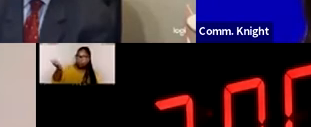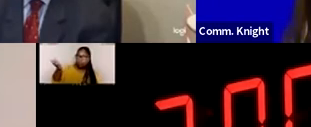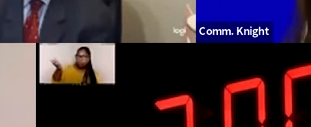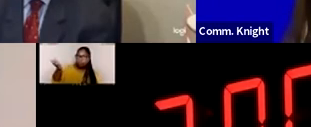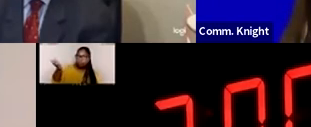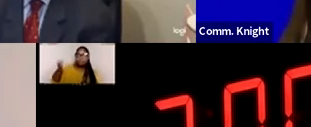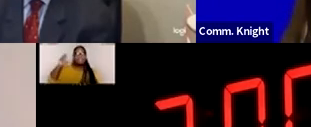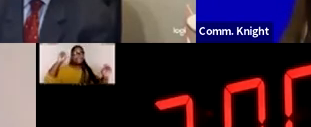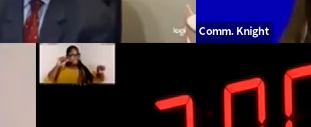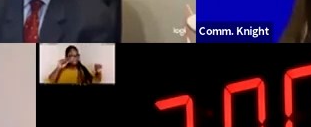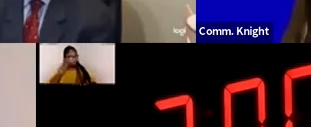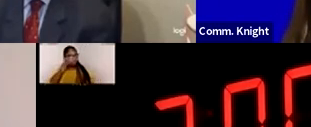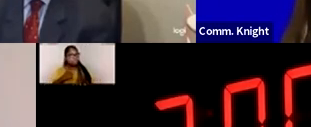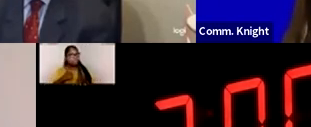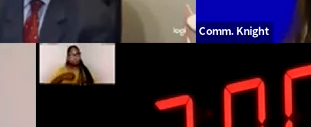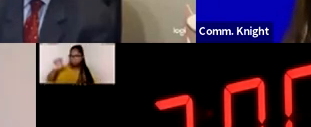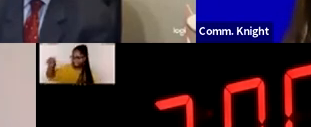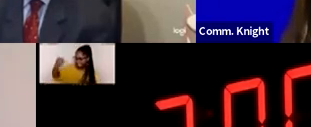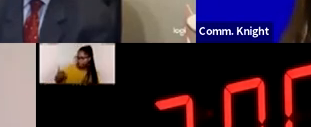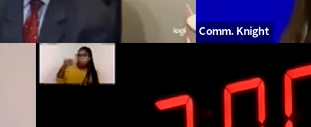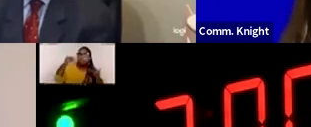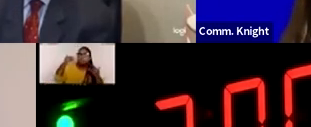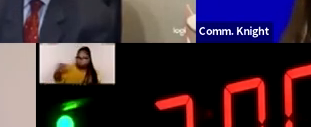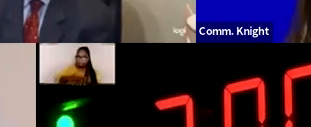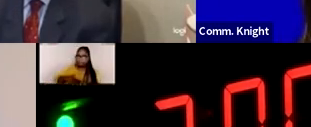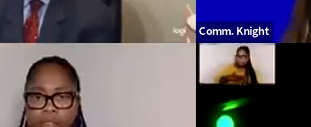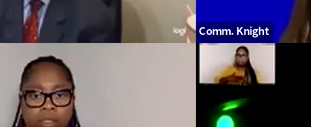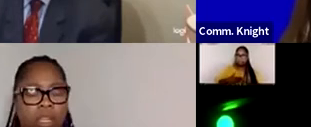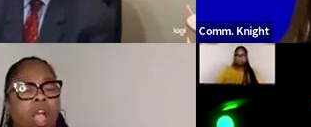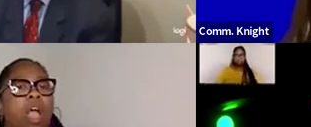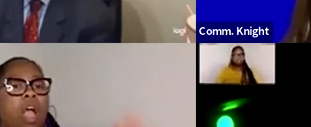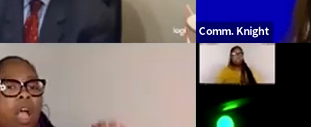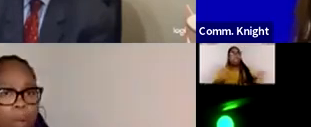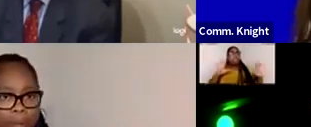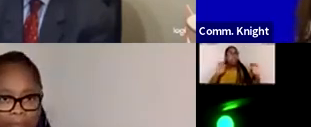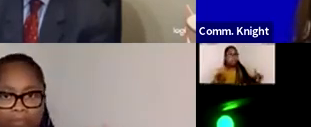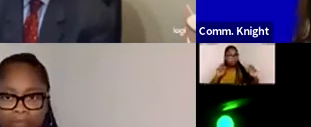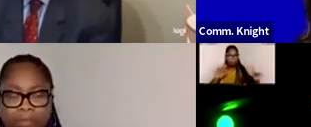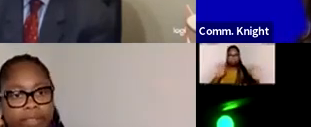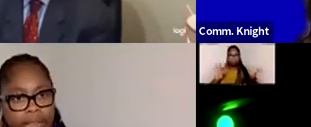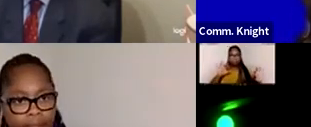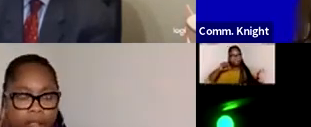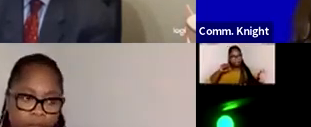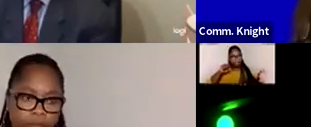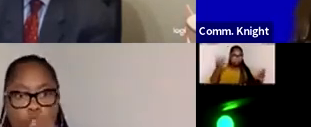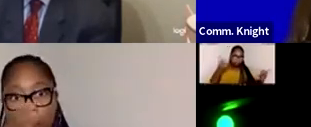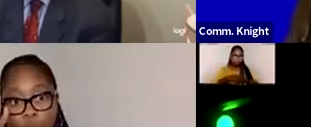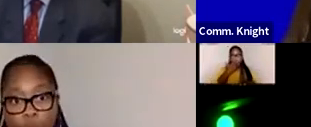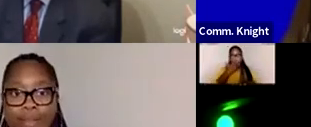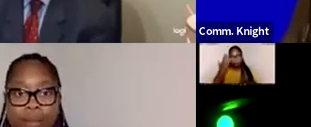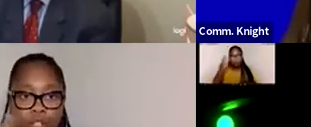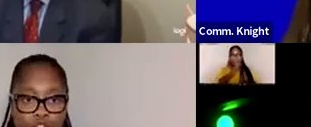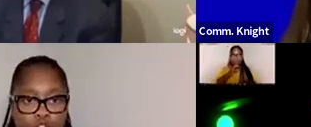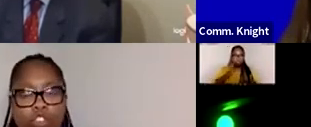Yes, can you hear me? Yes, yep. Now, please proceed. Okay. Yeah, good morning, commissioners